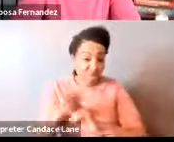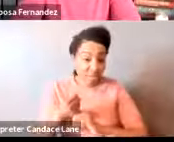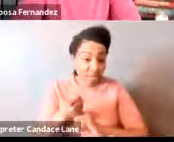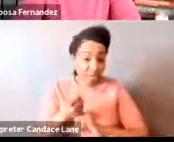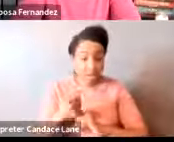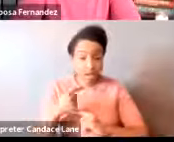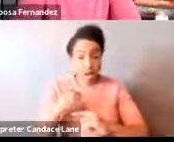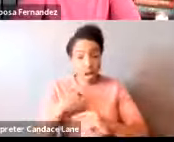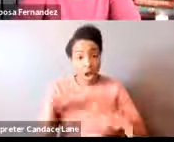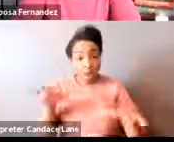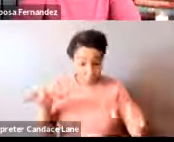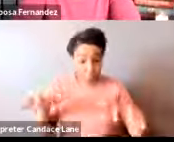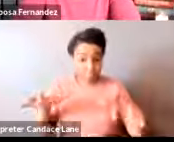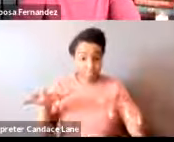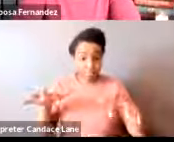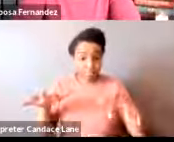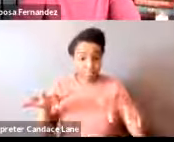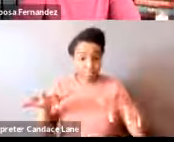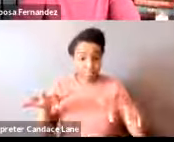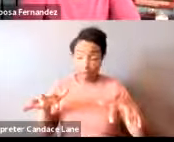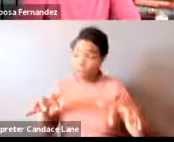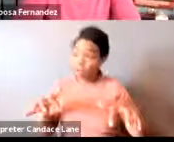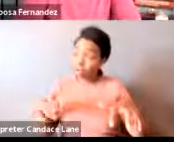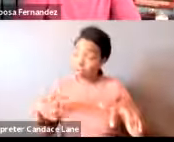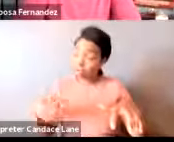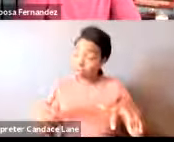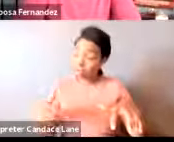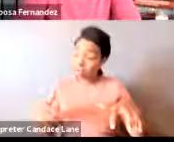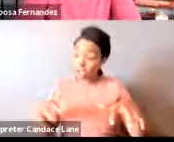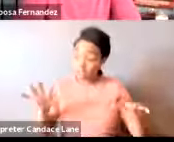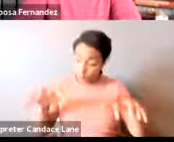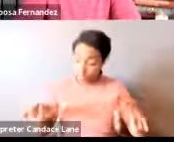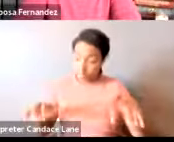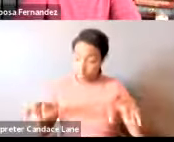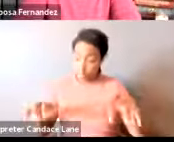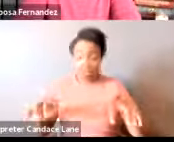froze, and I forgave myself,